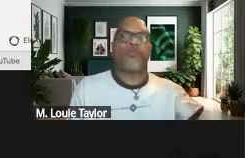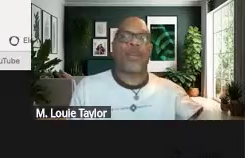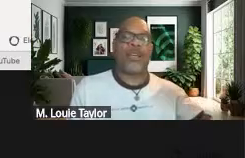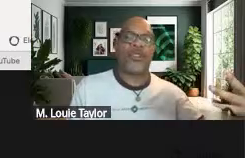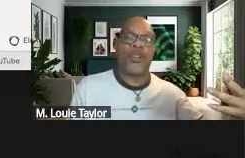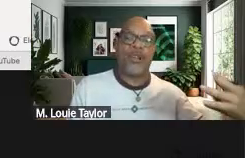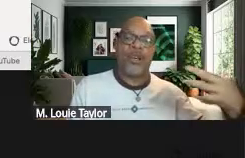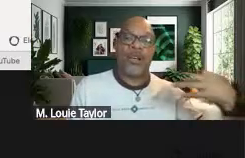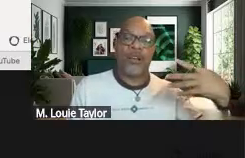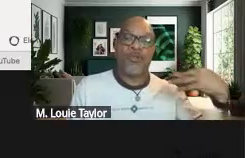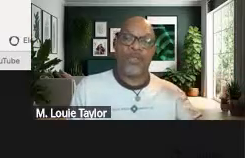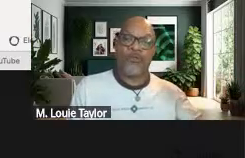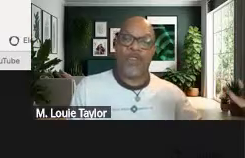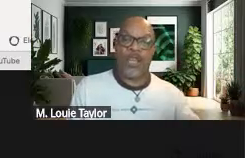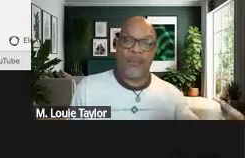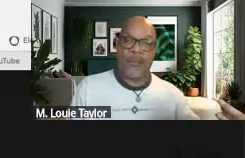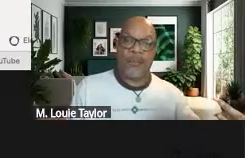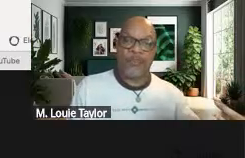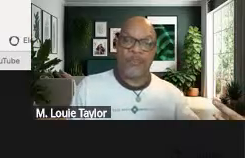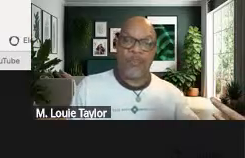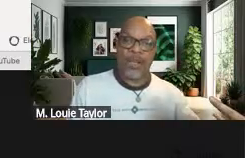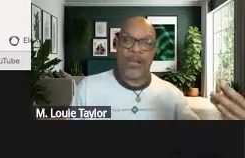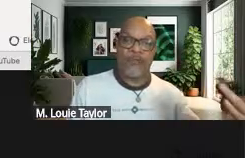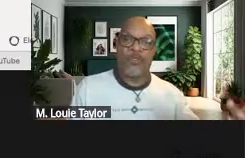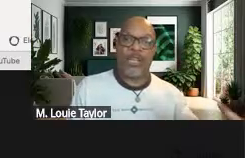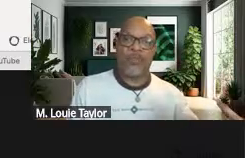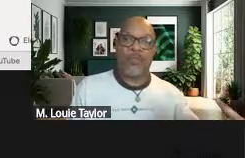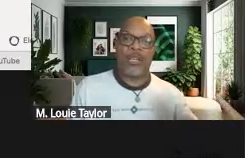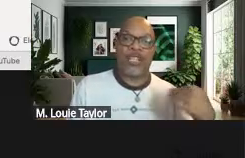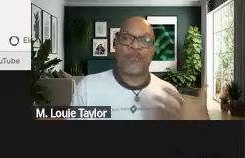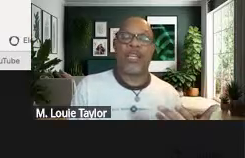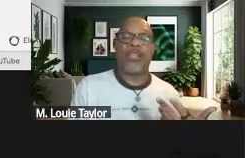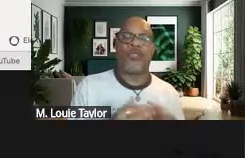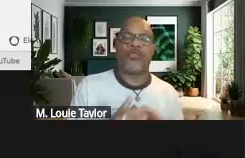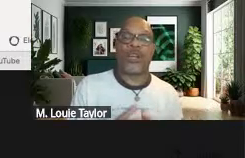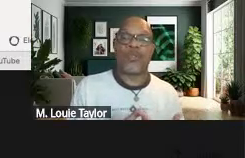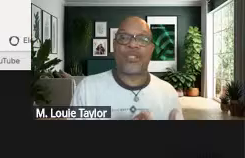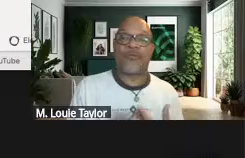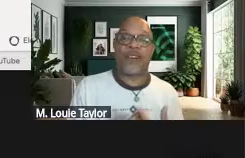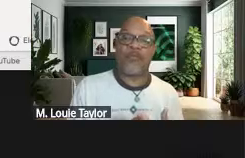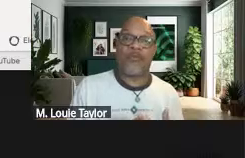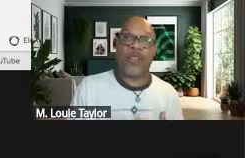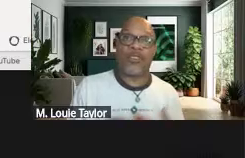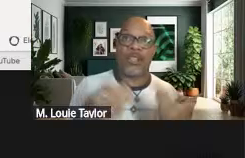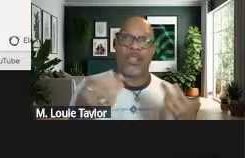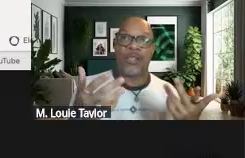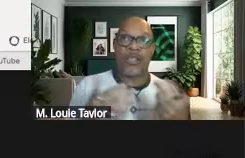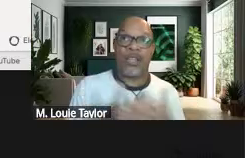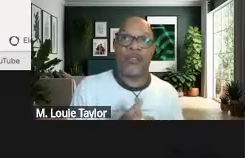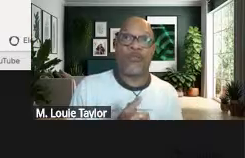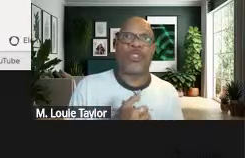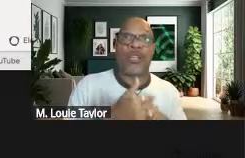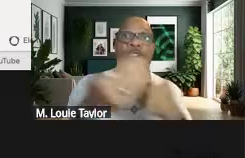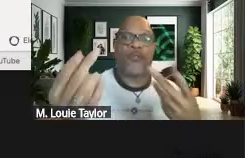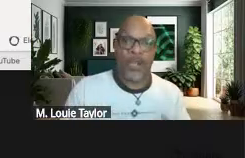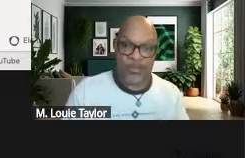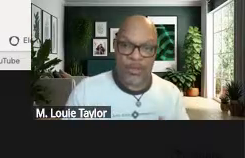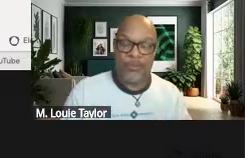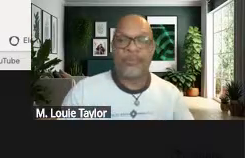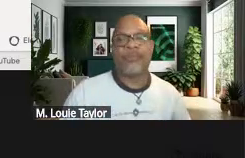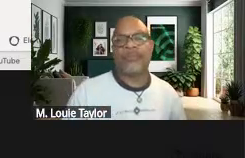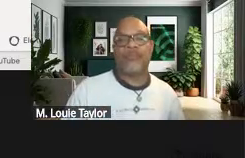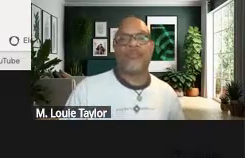to the page with the video from James explaining the drops. It's the 5-minute video that they originally offered